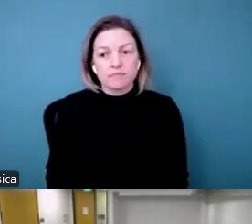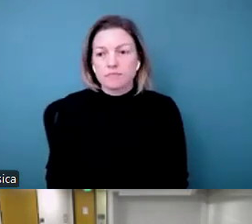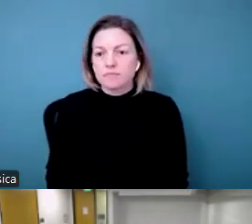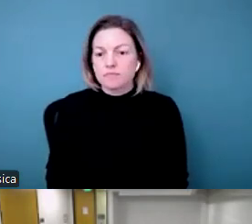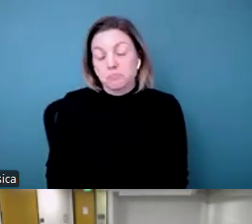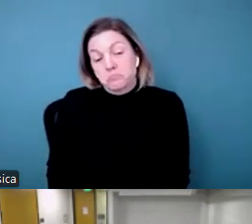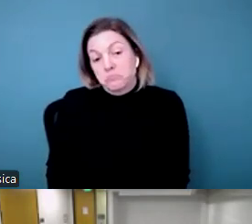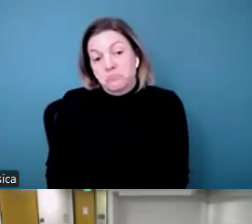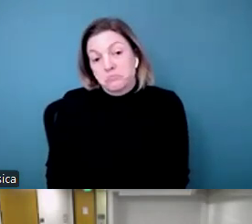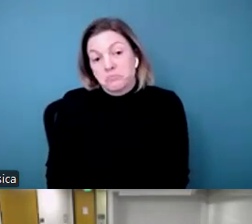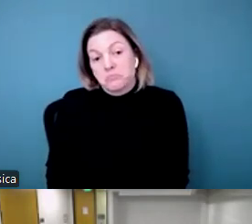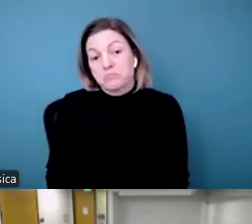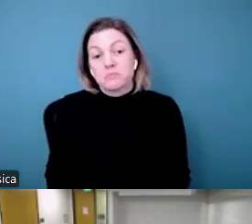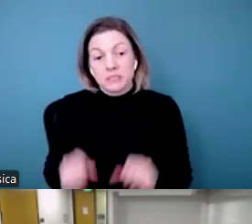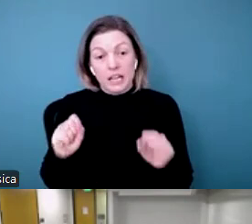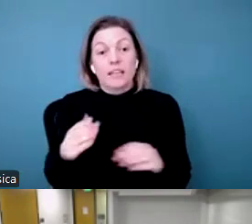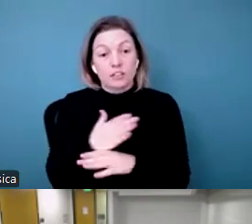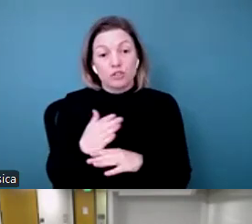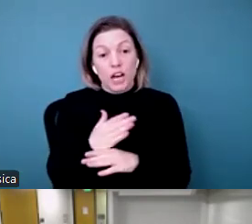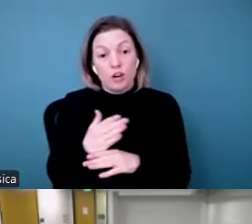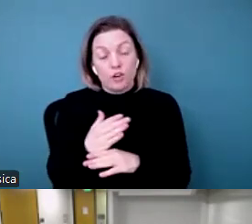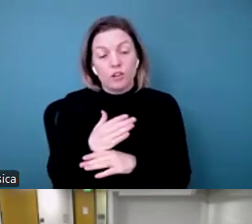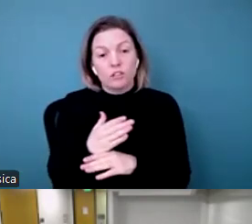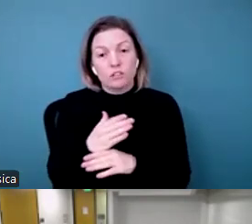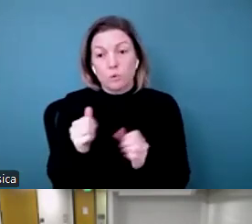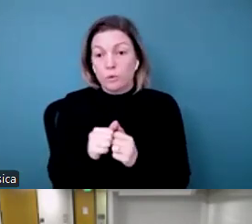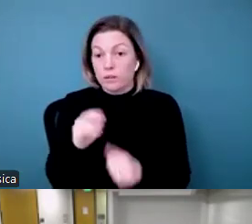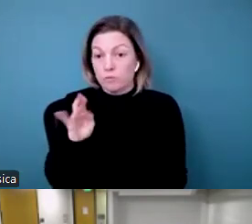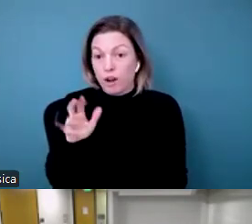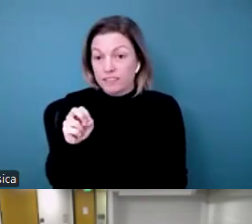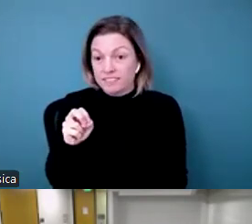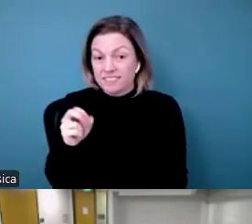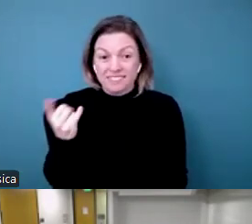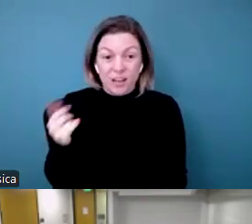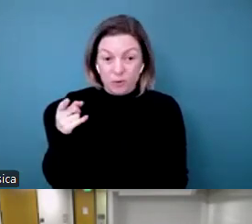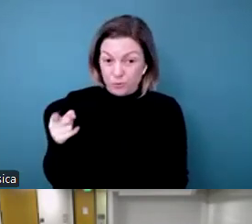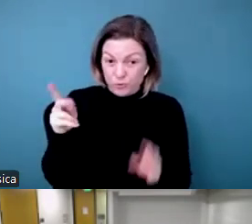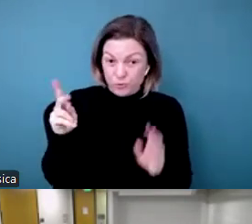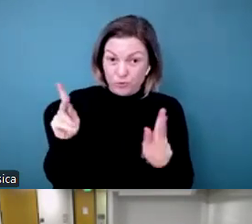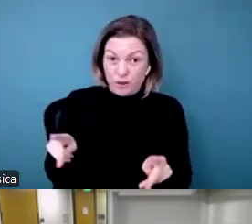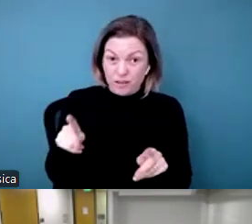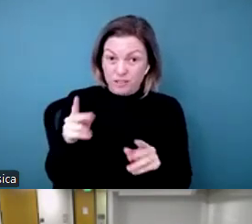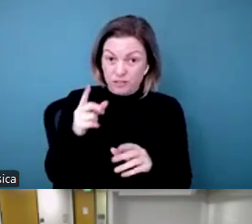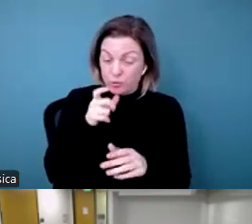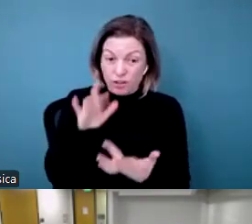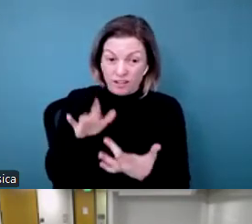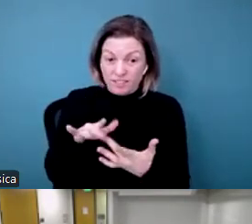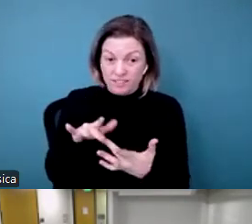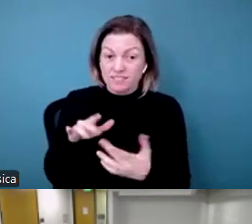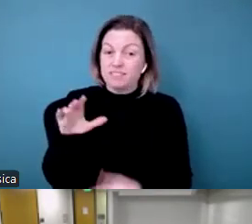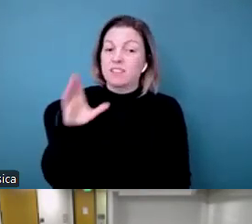So, I mean, I'll share those. I guess with Brian, you're now our point person, right? So I'll share those with